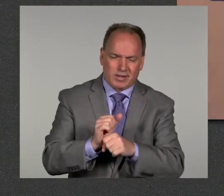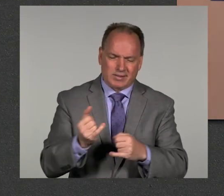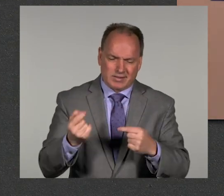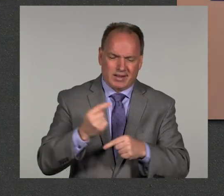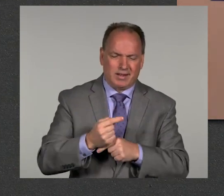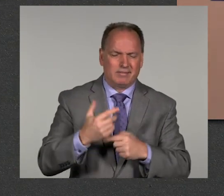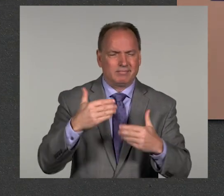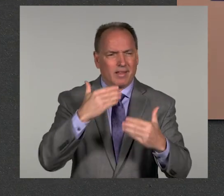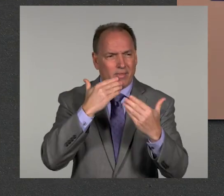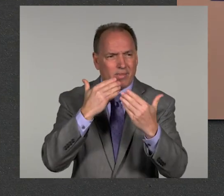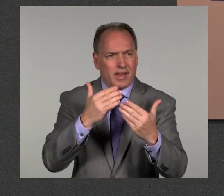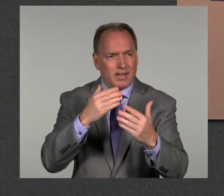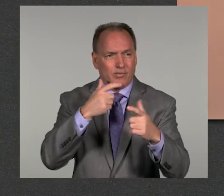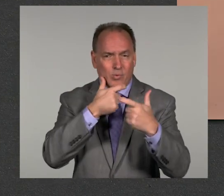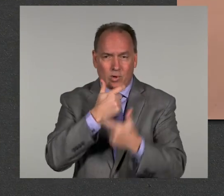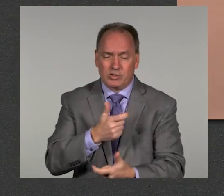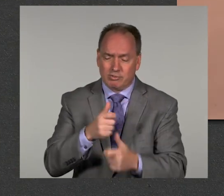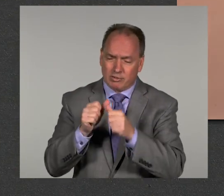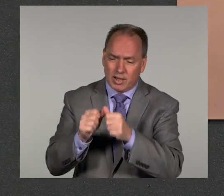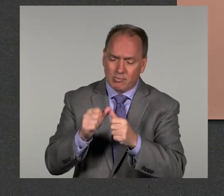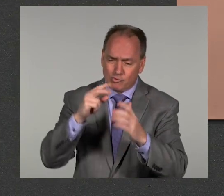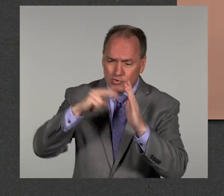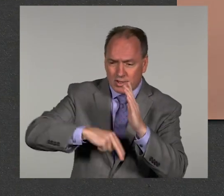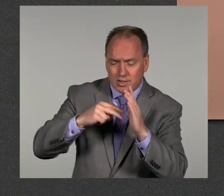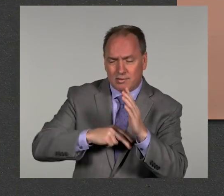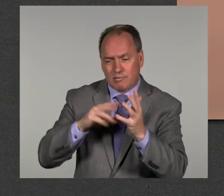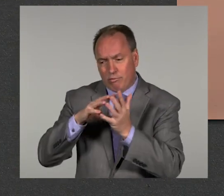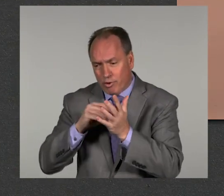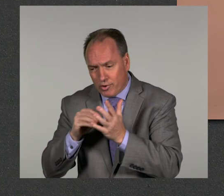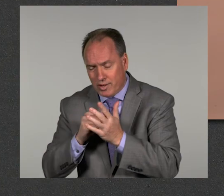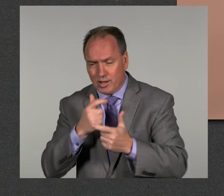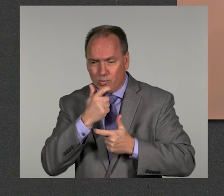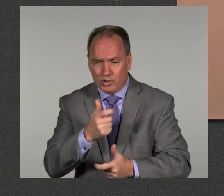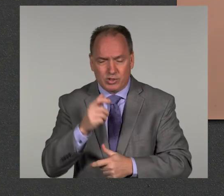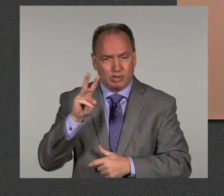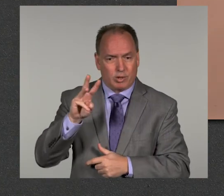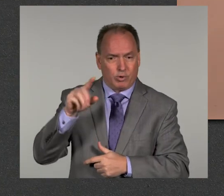guys. Thank you for watching. Keep reading, keep learning,